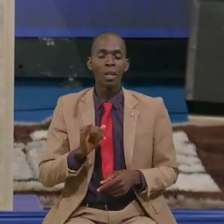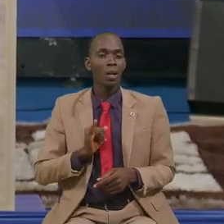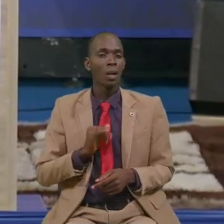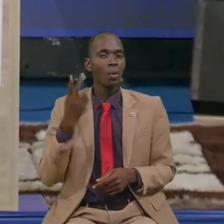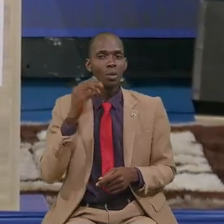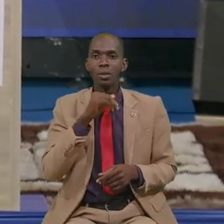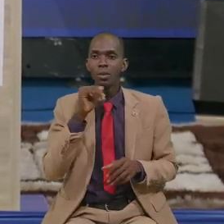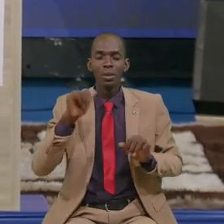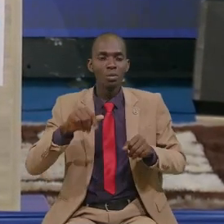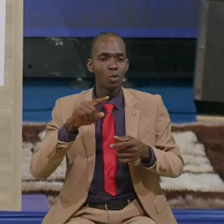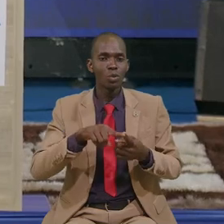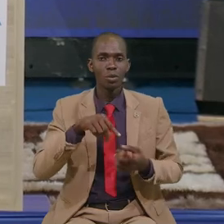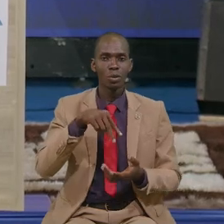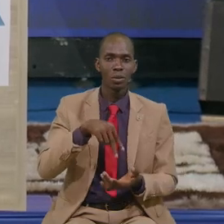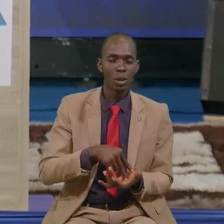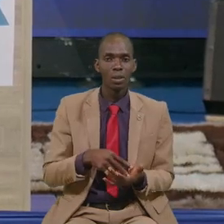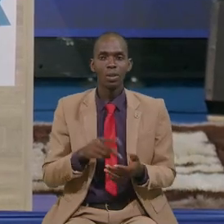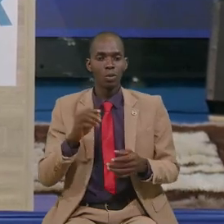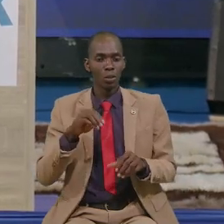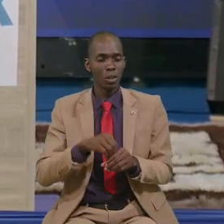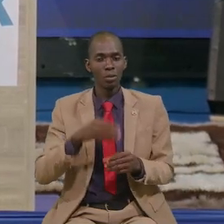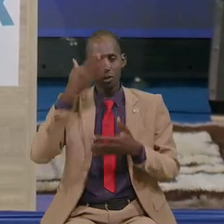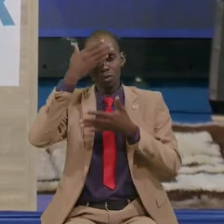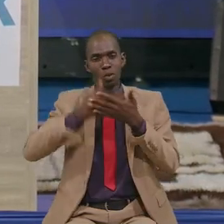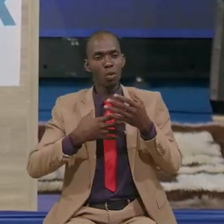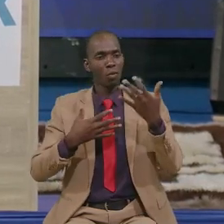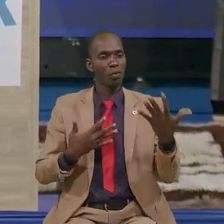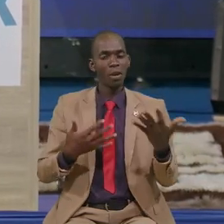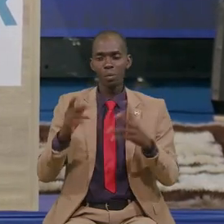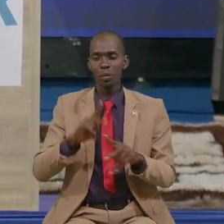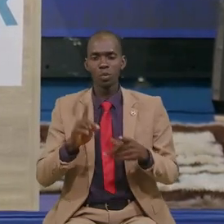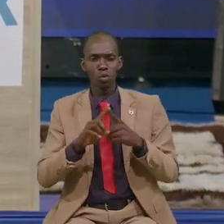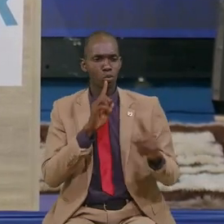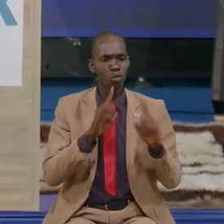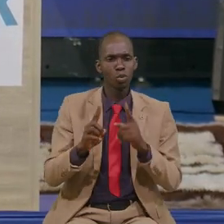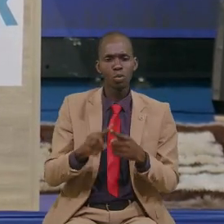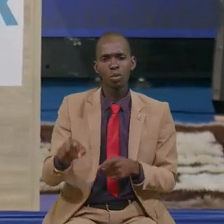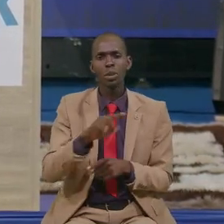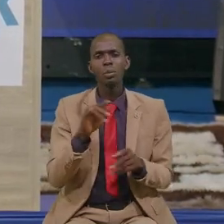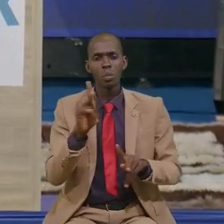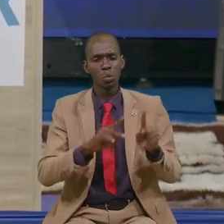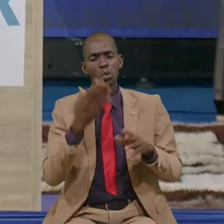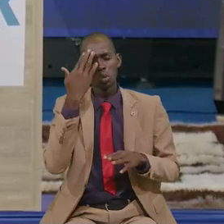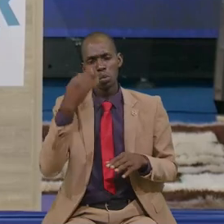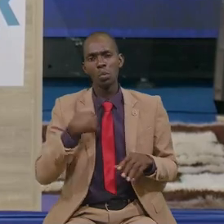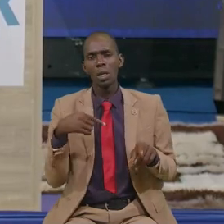you know, stand and speak to five people what's in my heart. That's what they knew me for. He traveled to